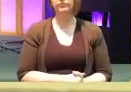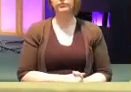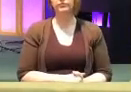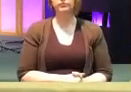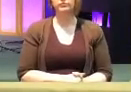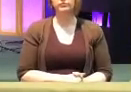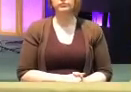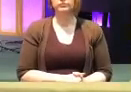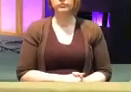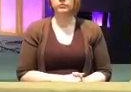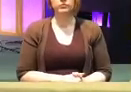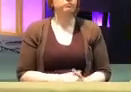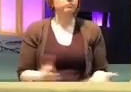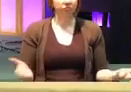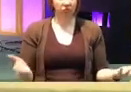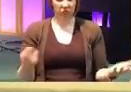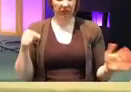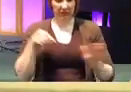Even if you kill me,